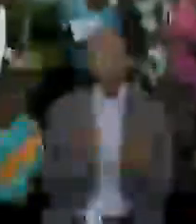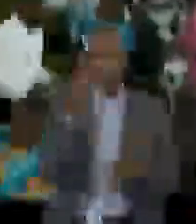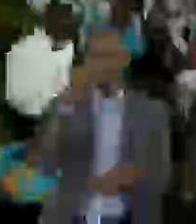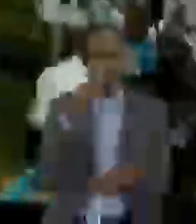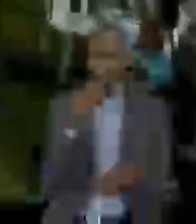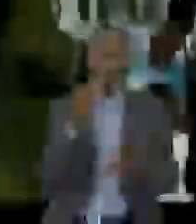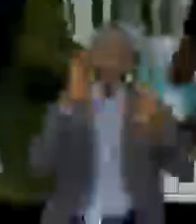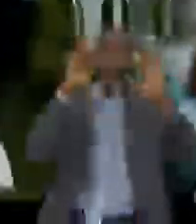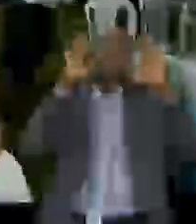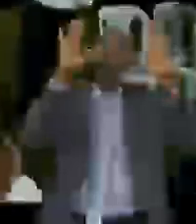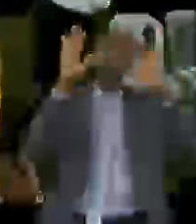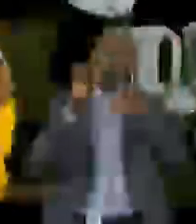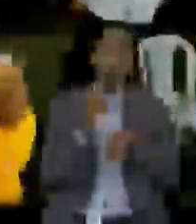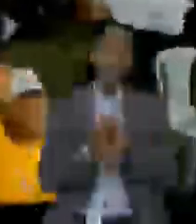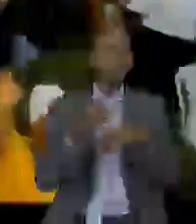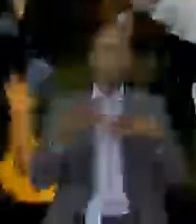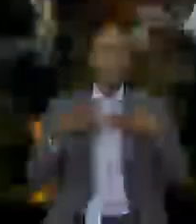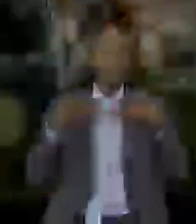Miracle. Healing.